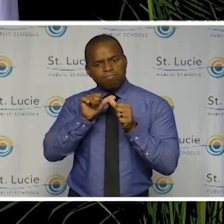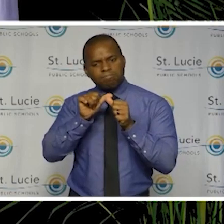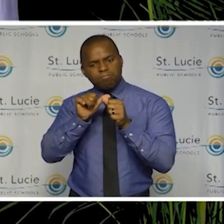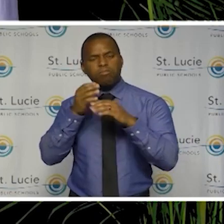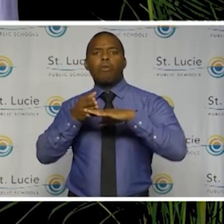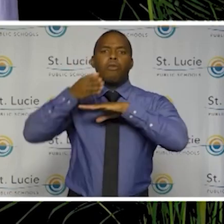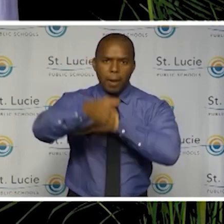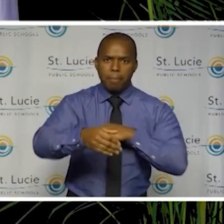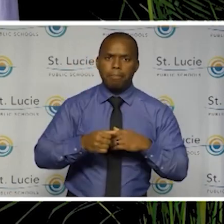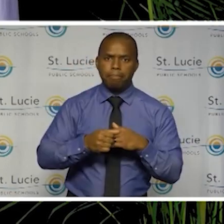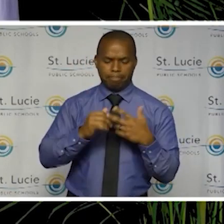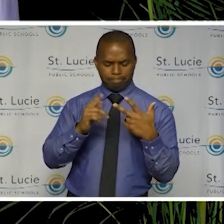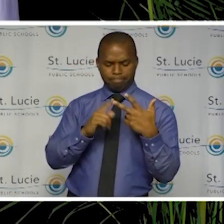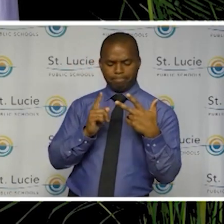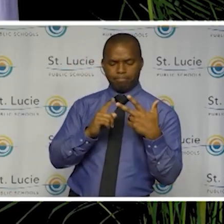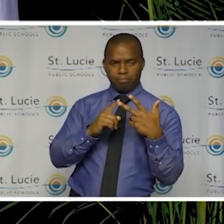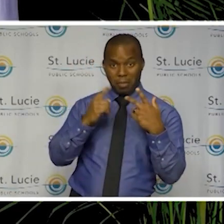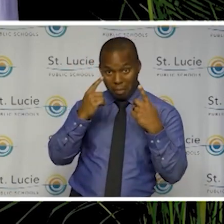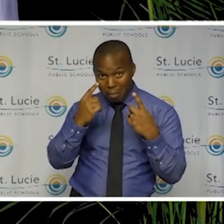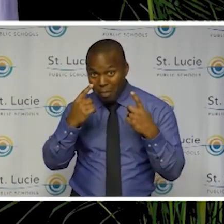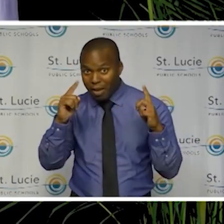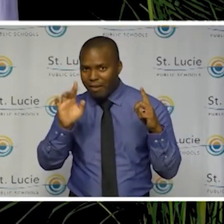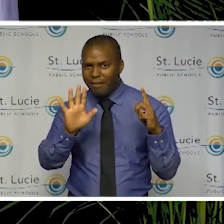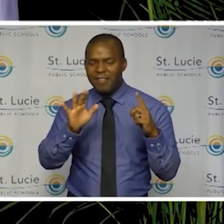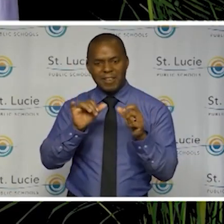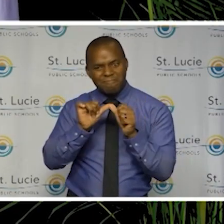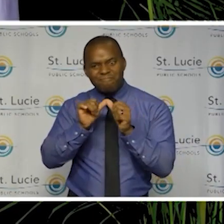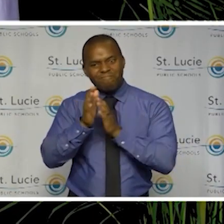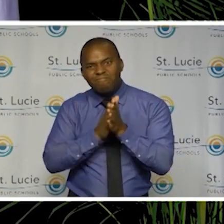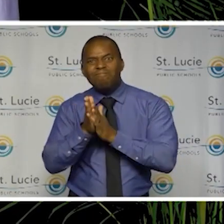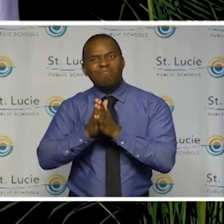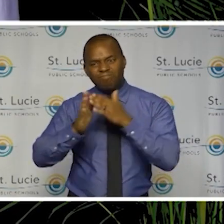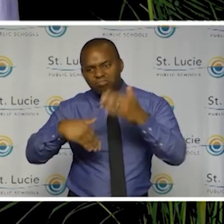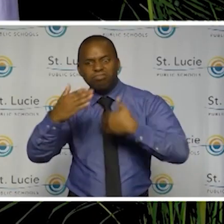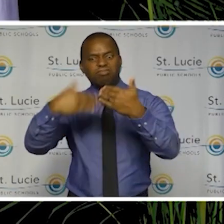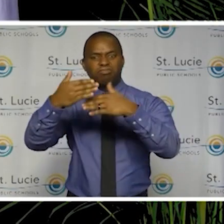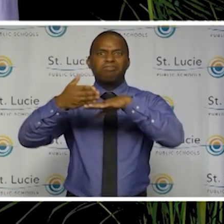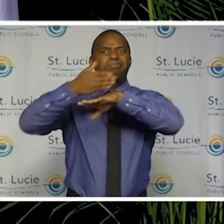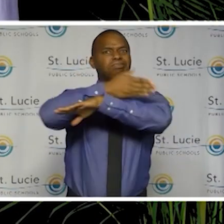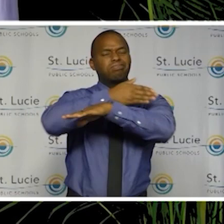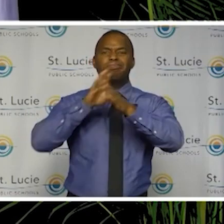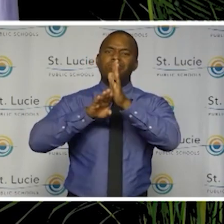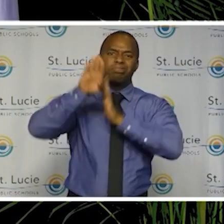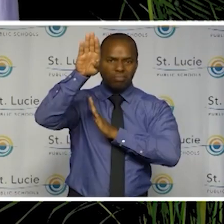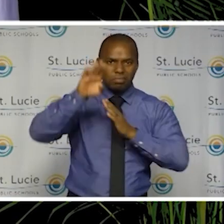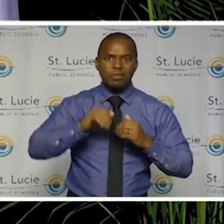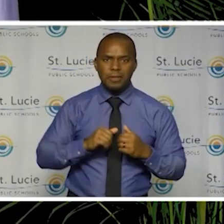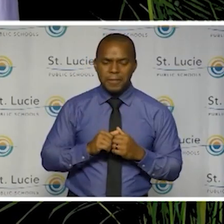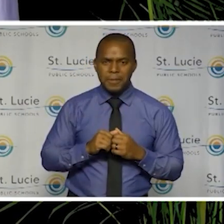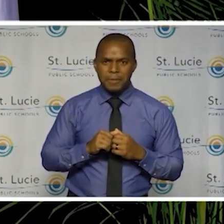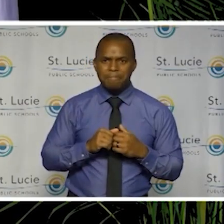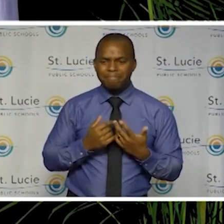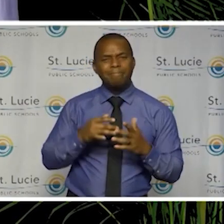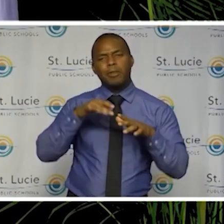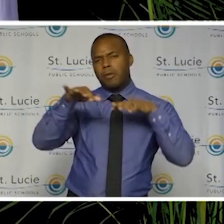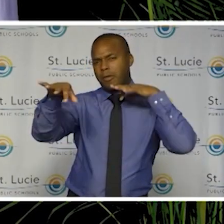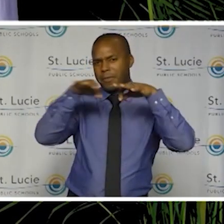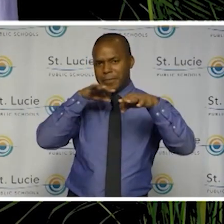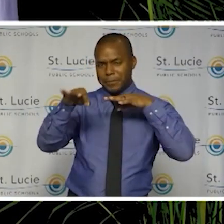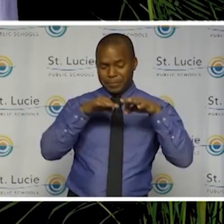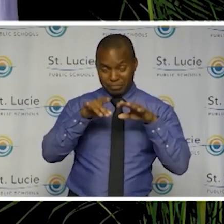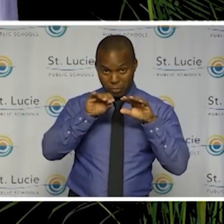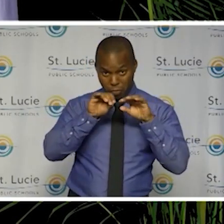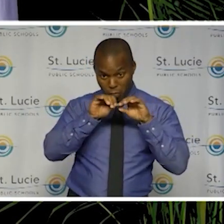And number three, they don't merely succeed, they thrive. The authors go on to say that an organization's greatness